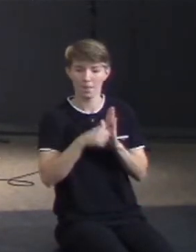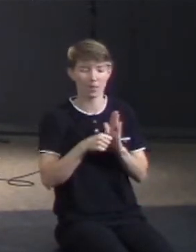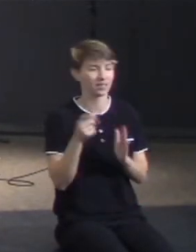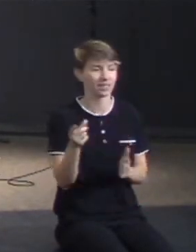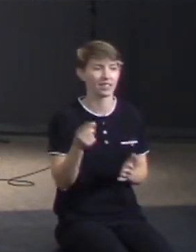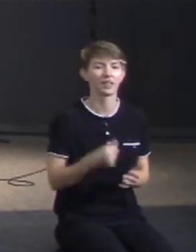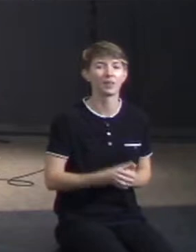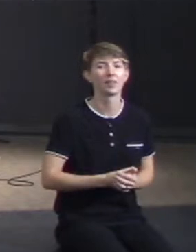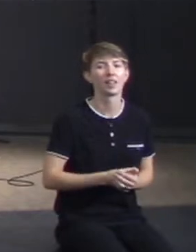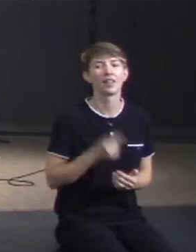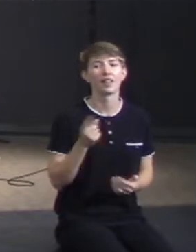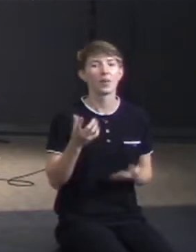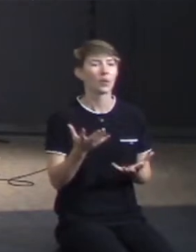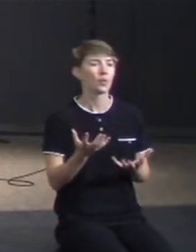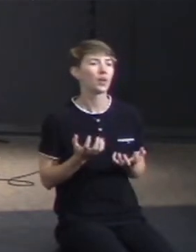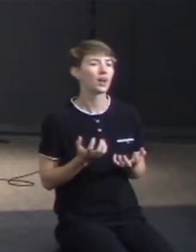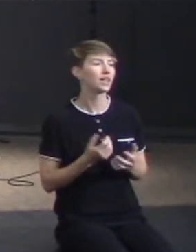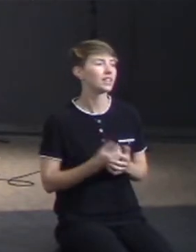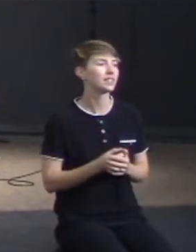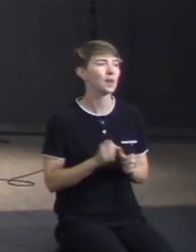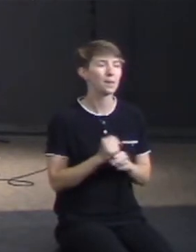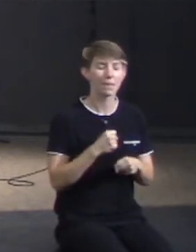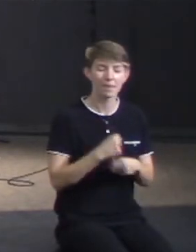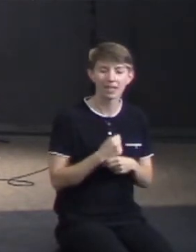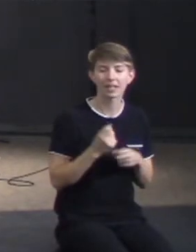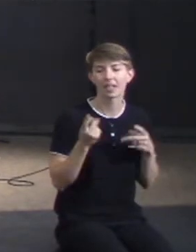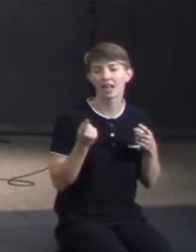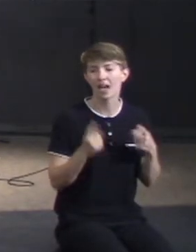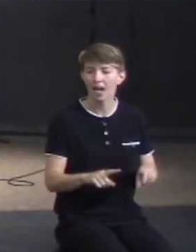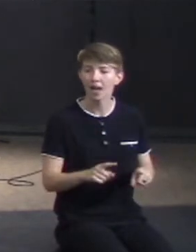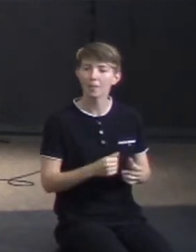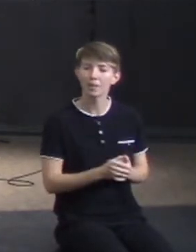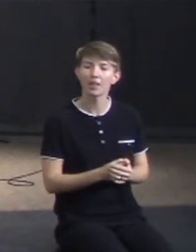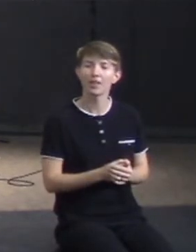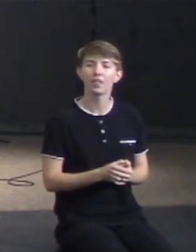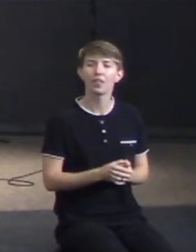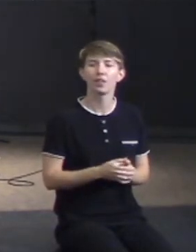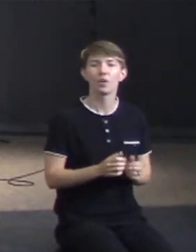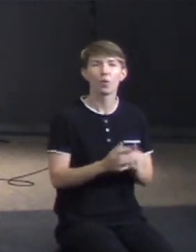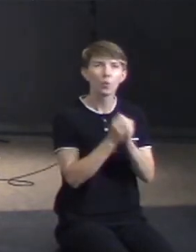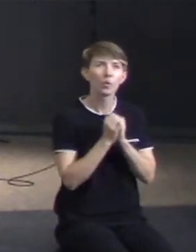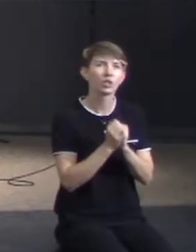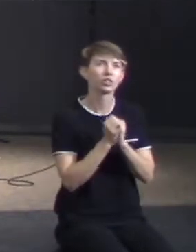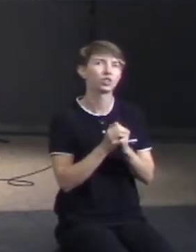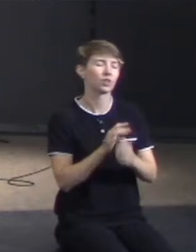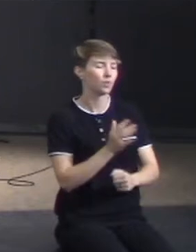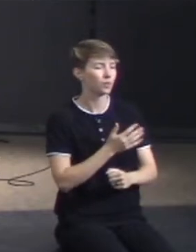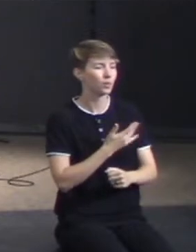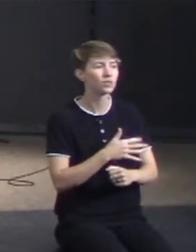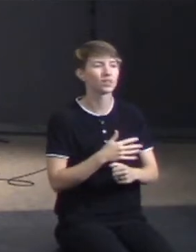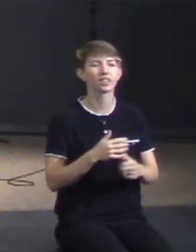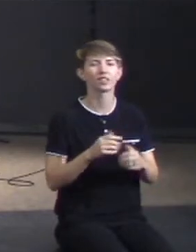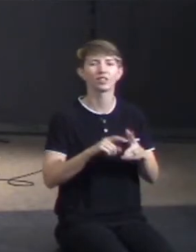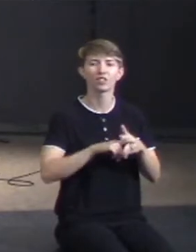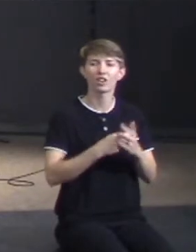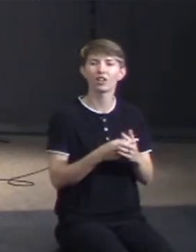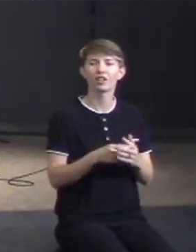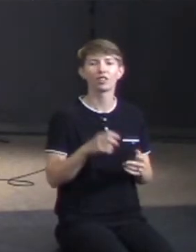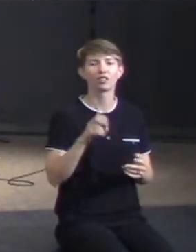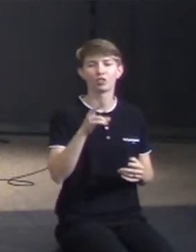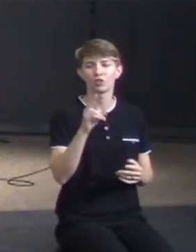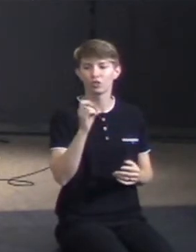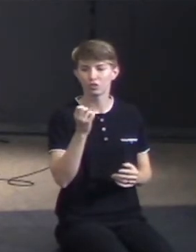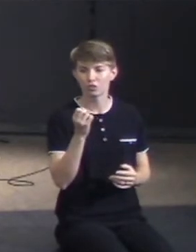just like, they were wanting to make it happen. And the worship music started, and 1,200 young